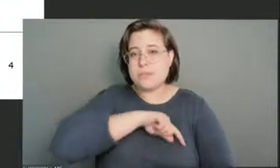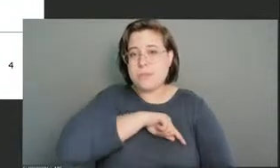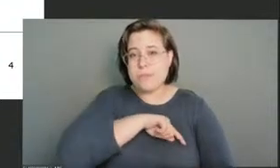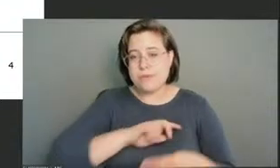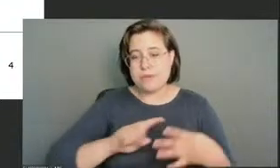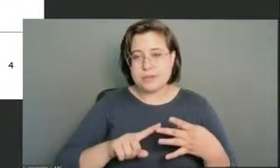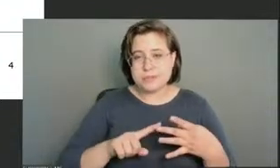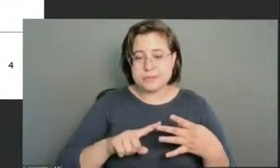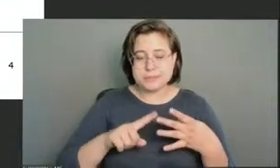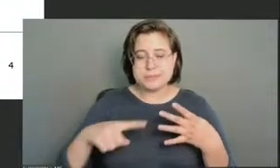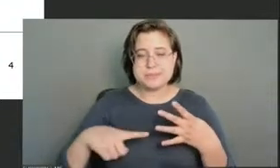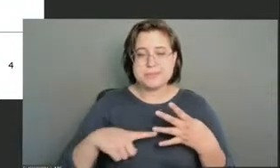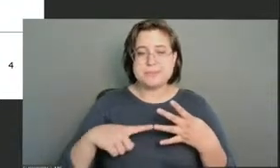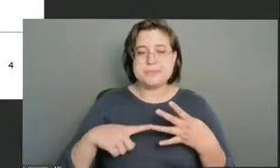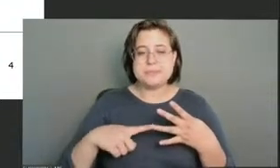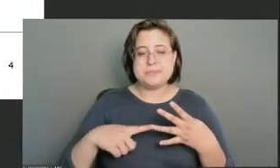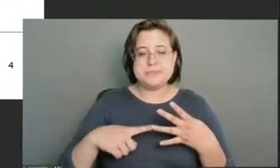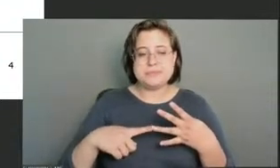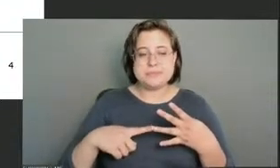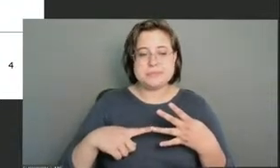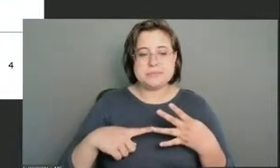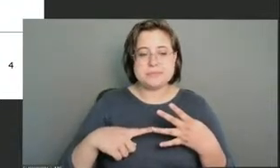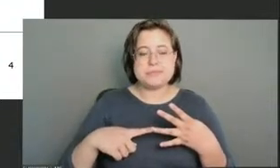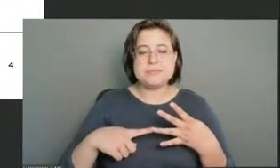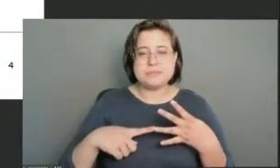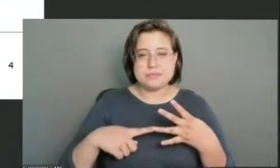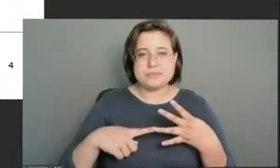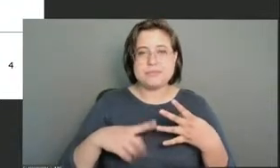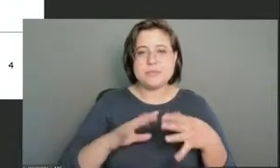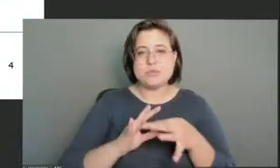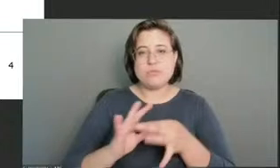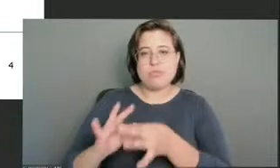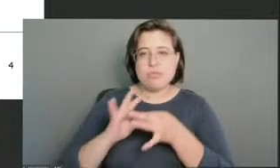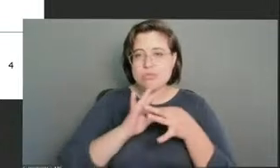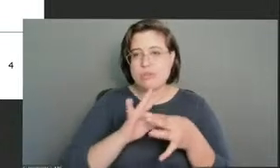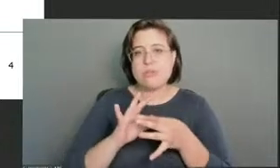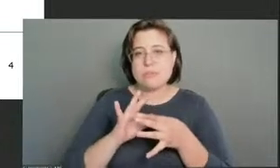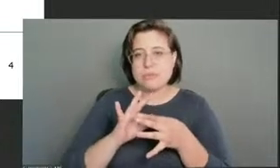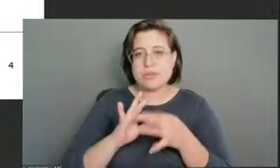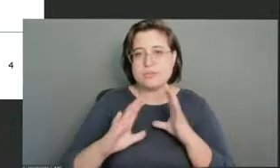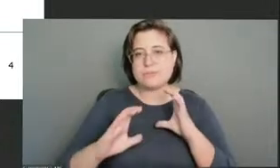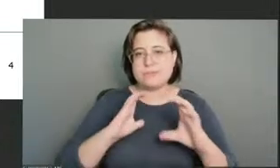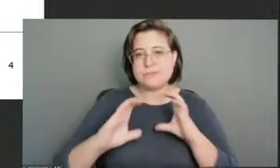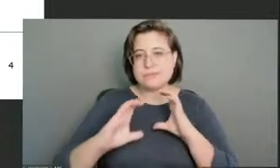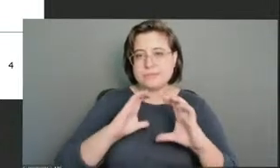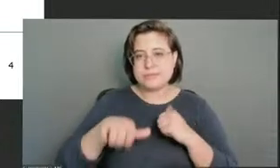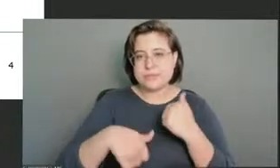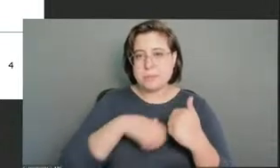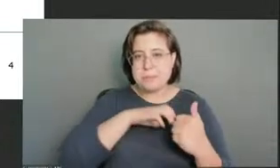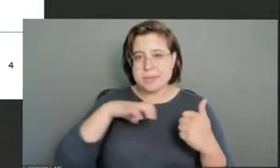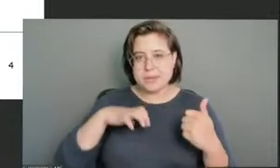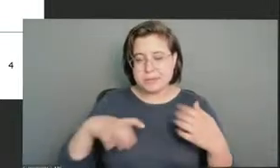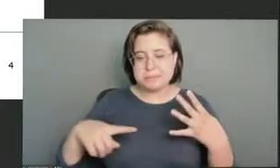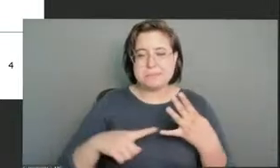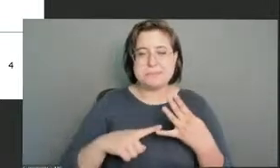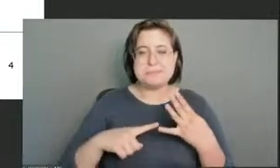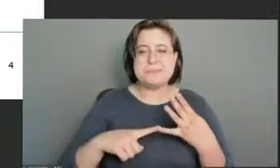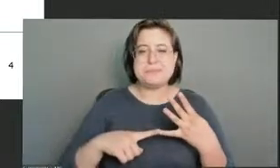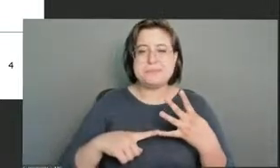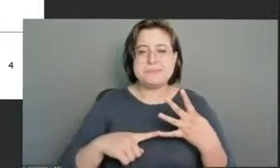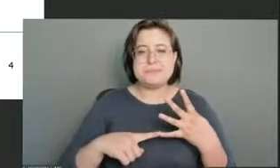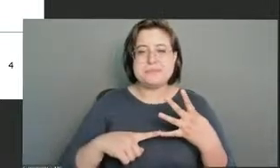subcommittee. The 3rd subcommittee is our collaborations and communication subcommittee, and the last one is